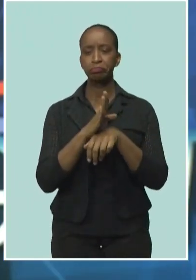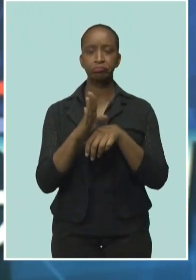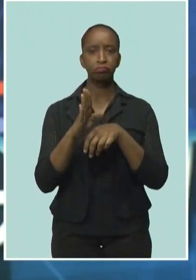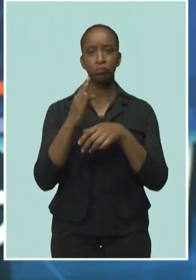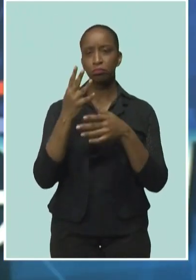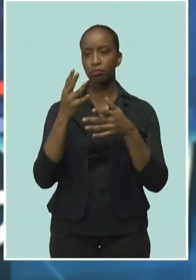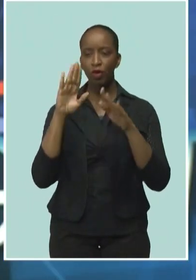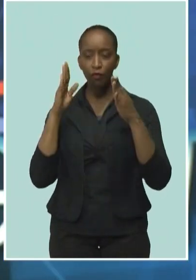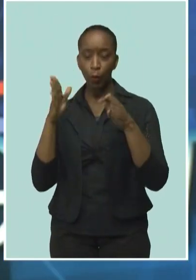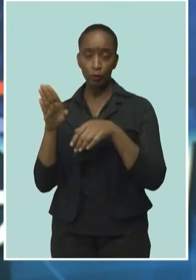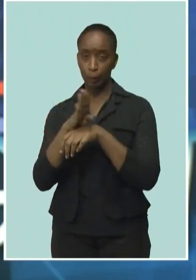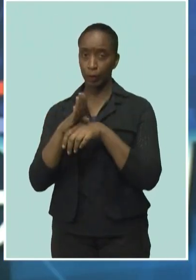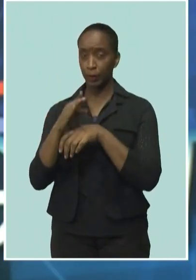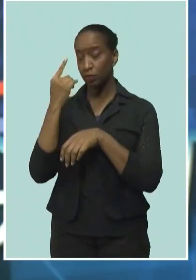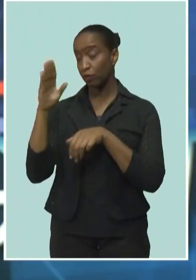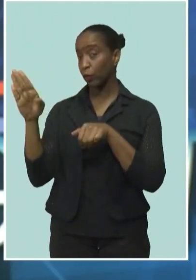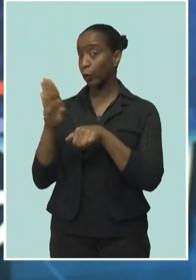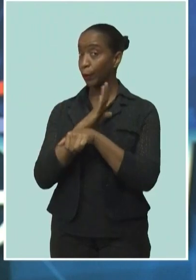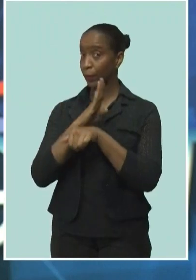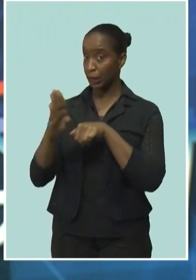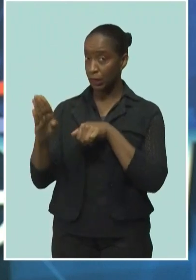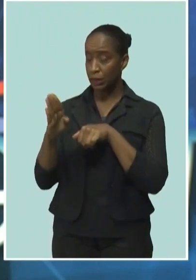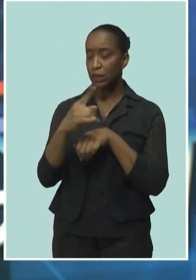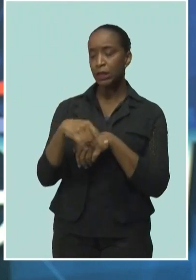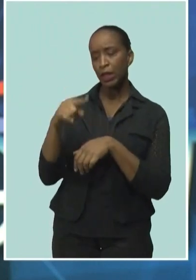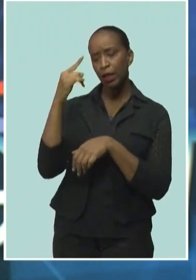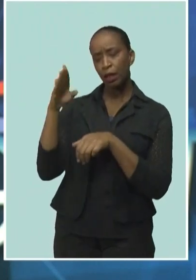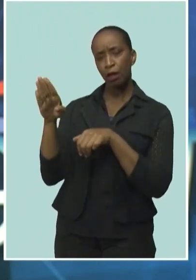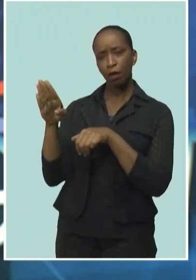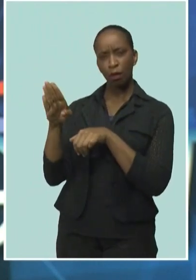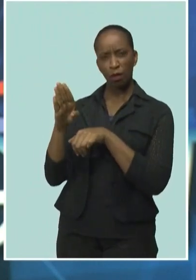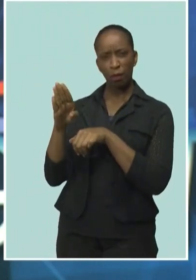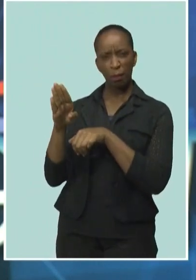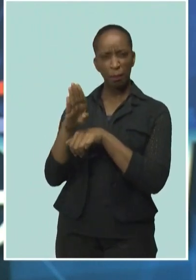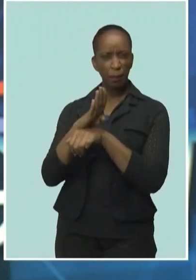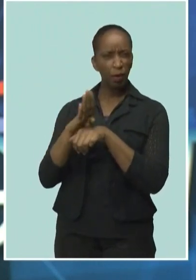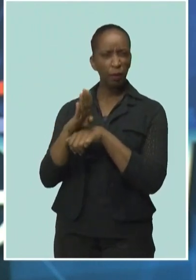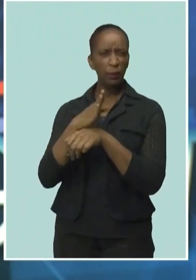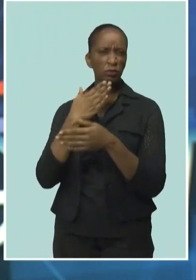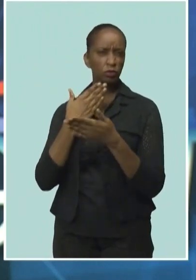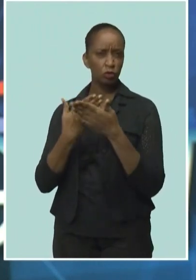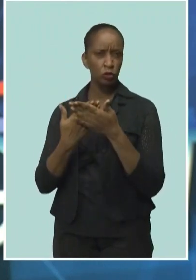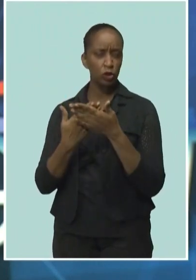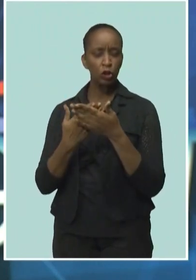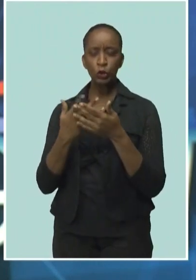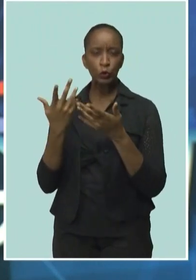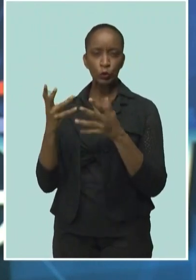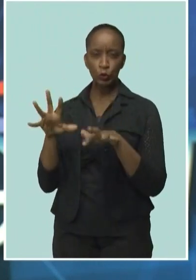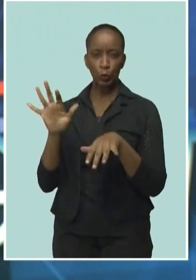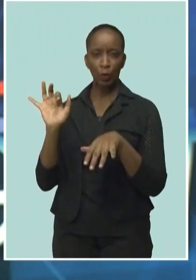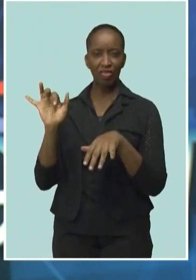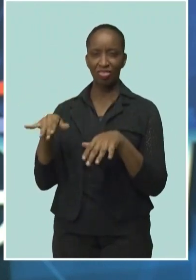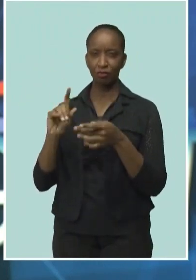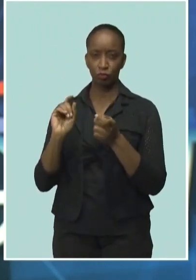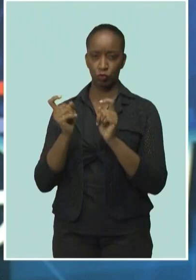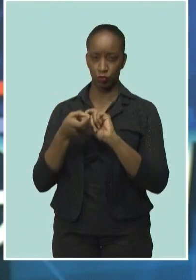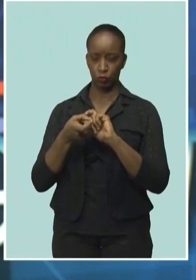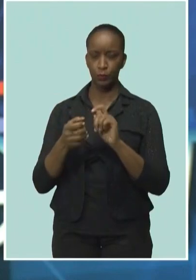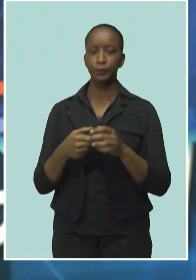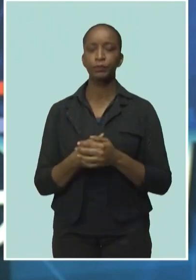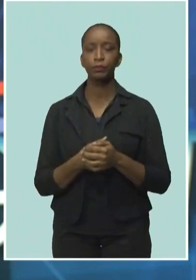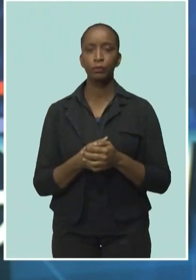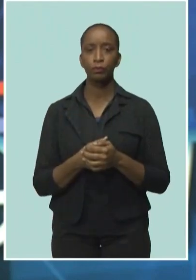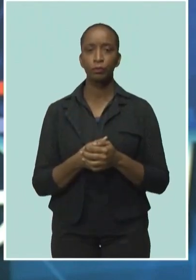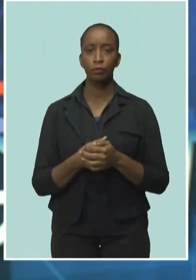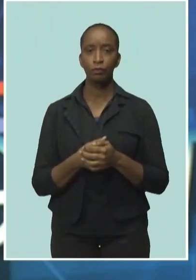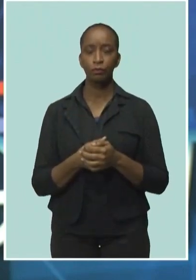Professor Robinson believes the changes were necessary, he is not sure they were enough to satisfy the Organization for Economic Cooperation